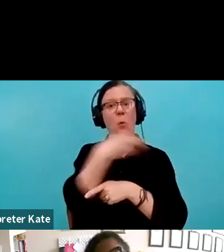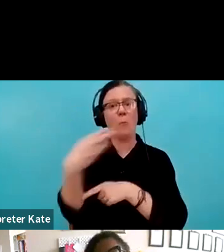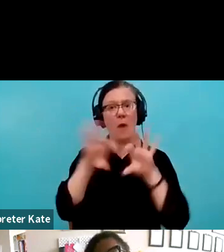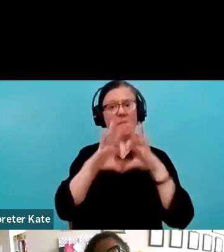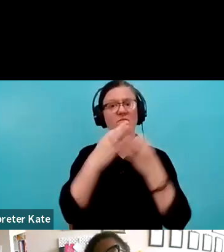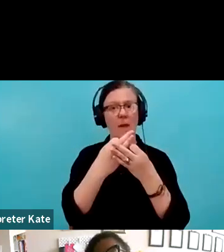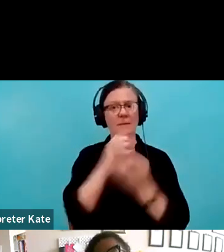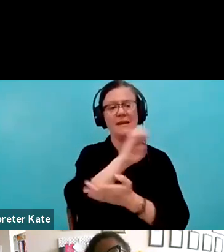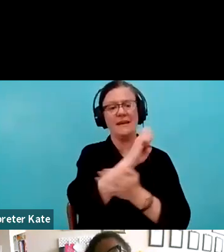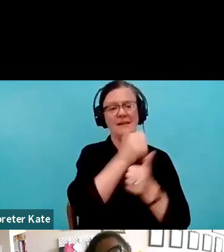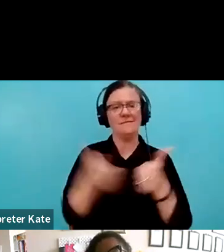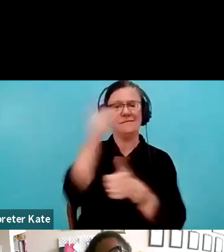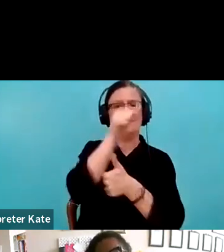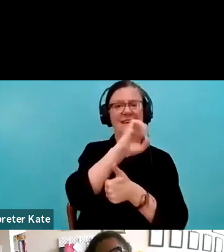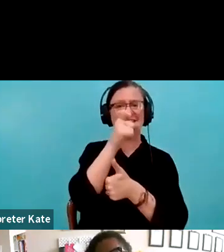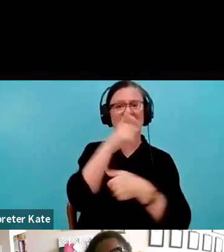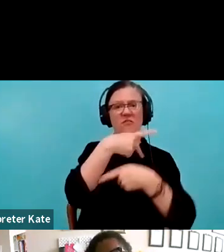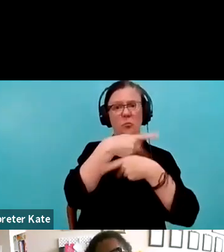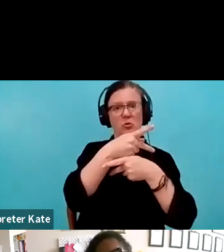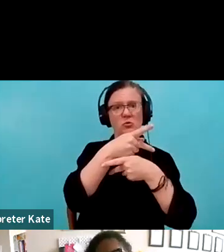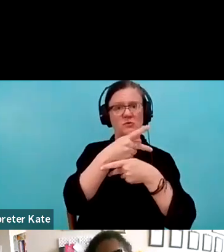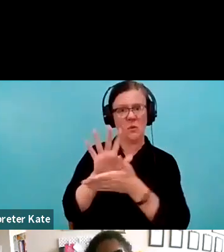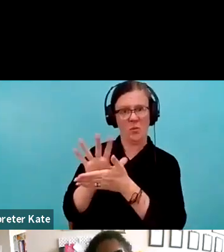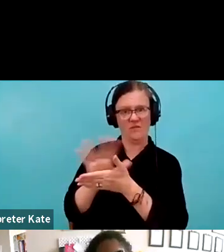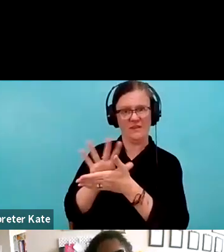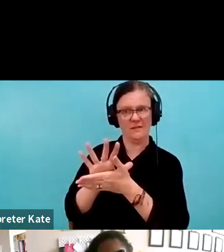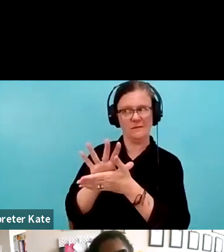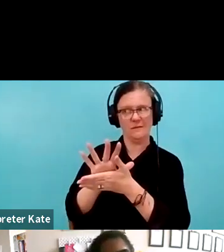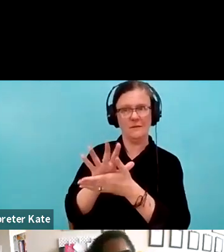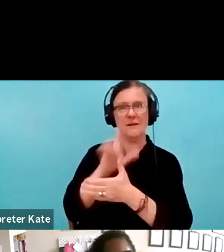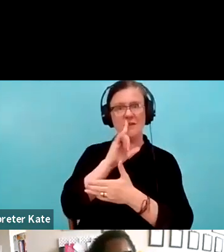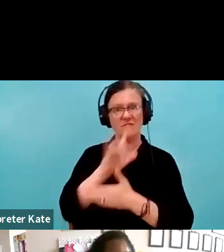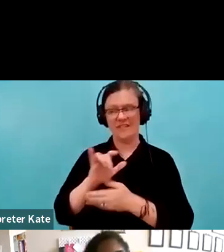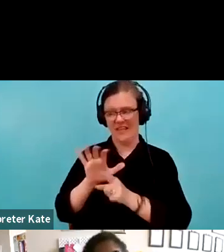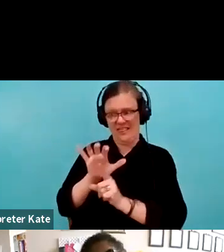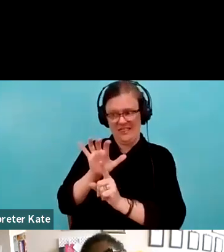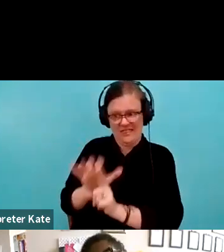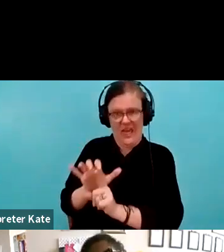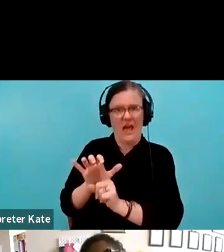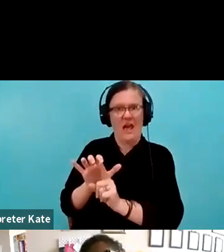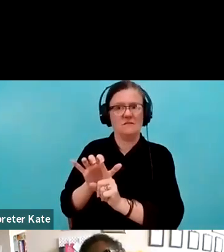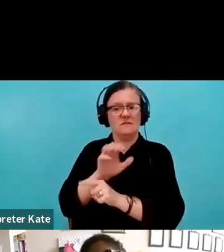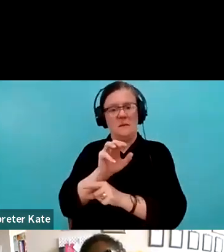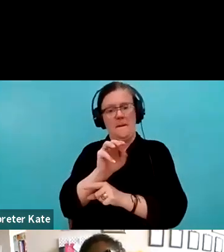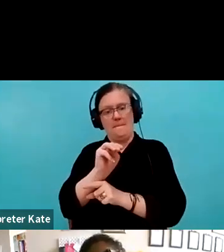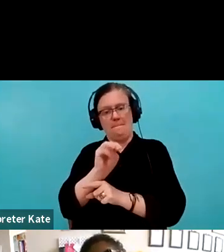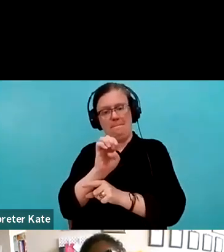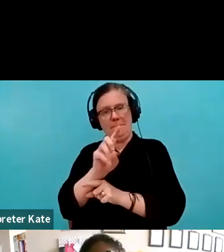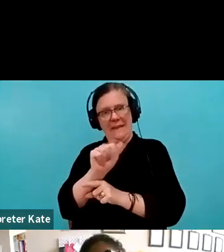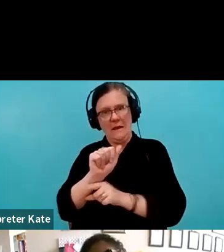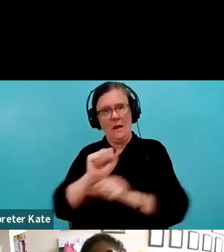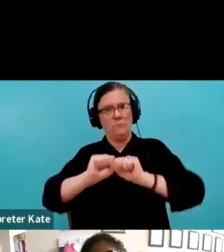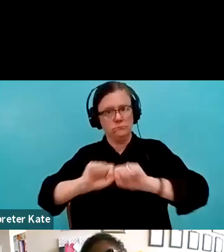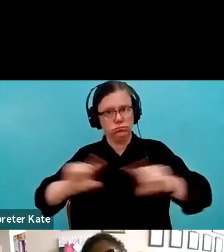of, by navigating through those media platforms and those